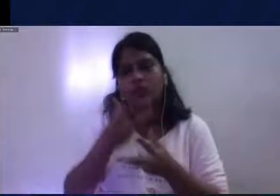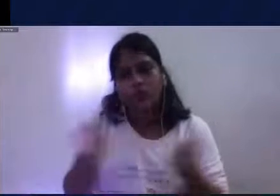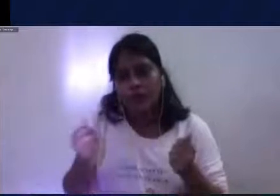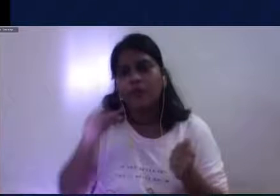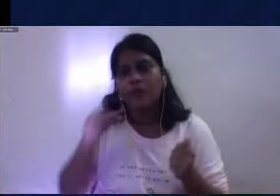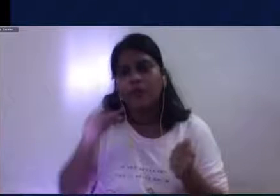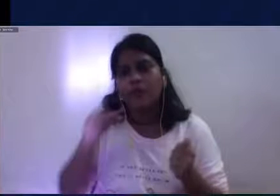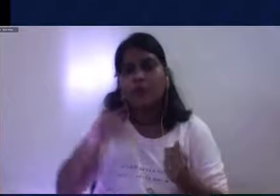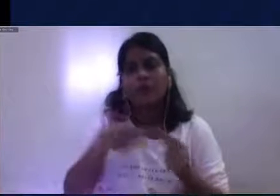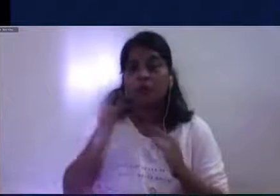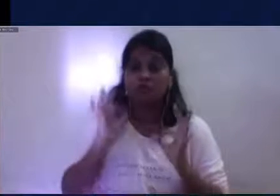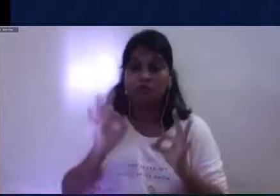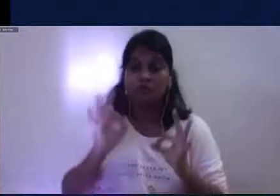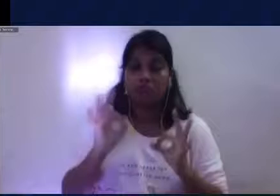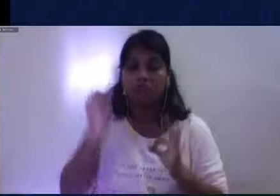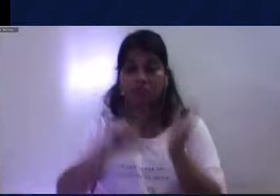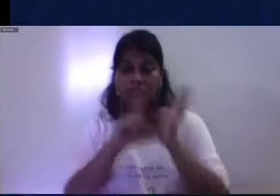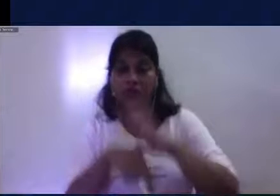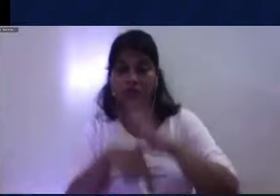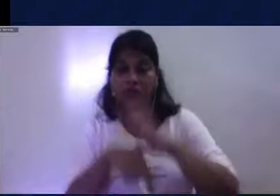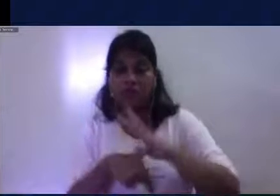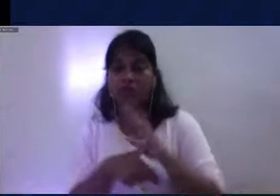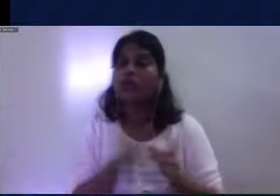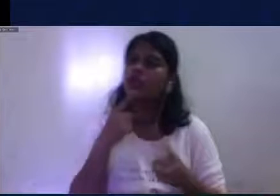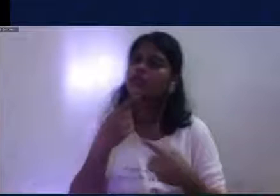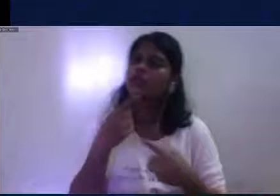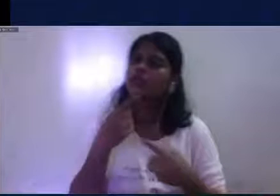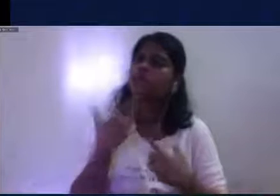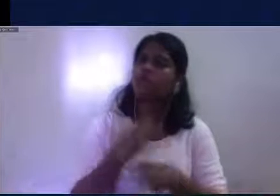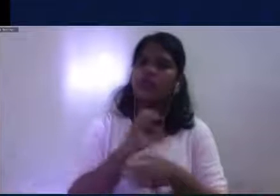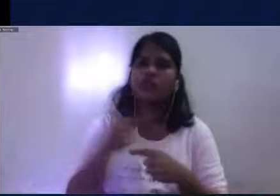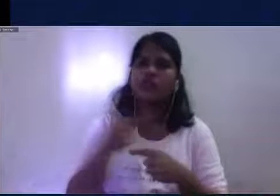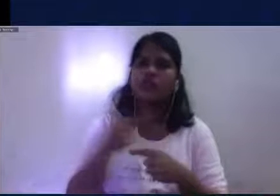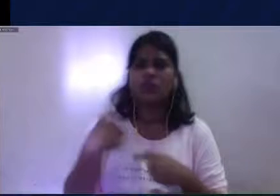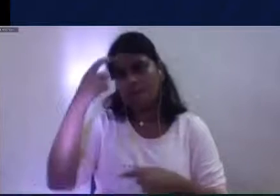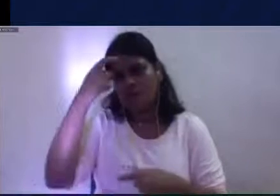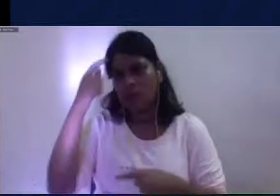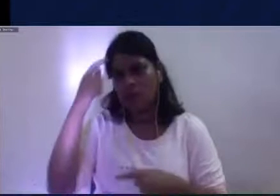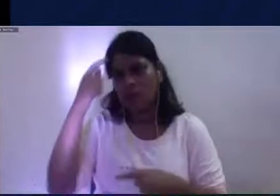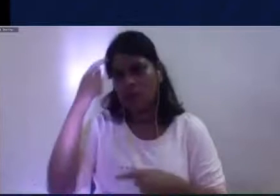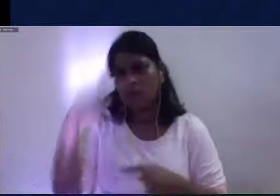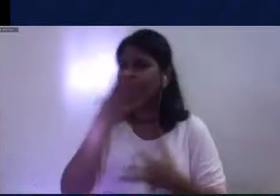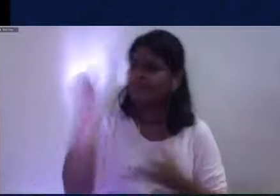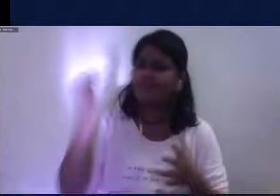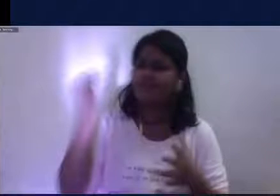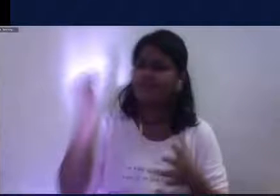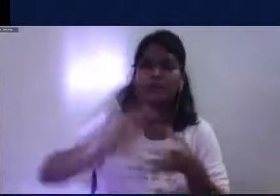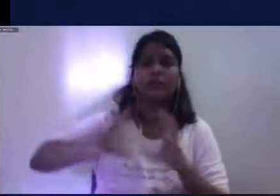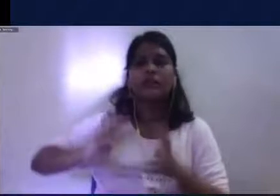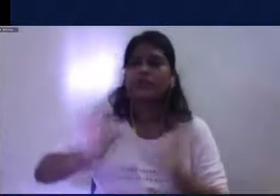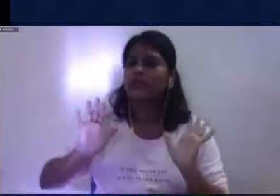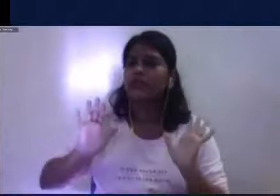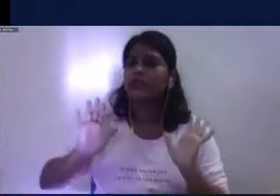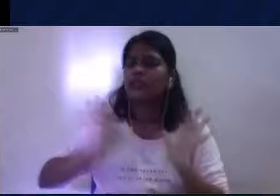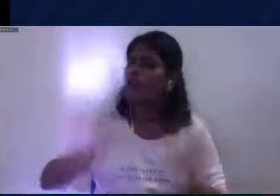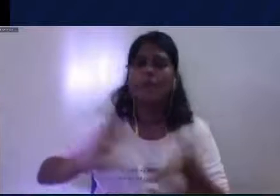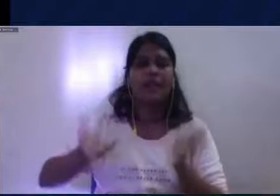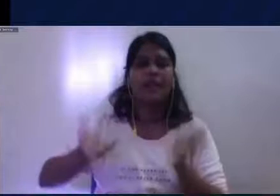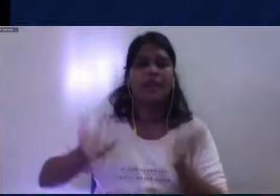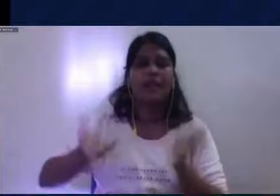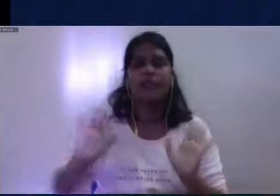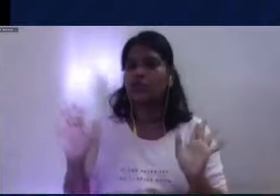with was a brilliant option later, that they said, manufacturing is our problem. Let us forget manufacturing this. Let's not manufacture it at all.